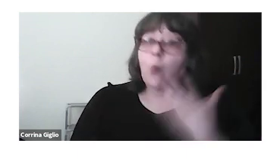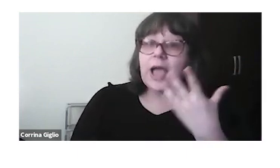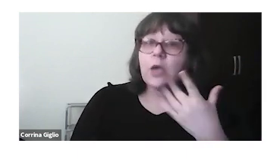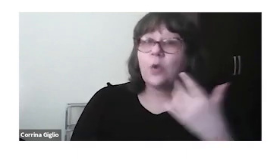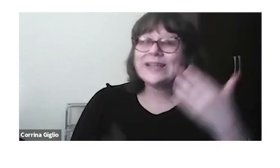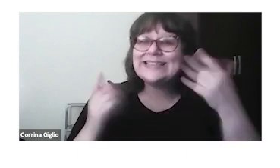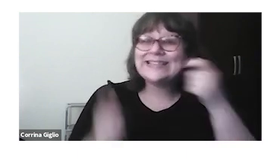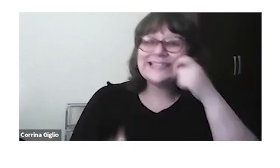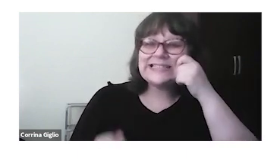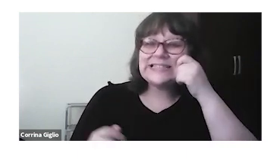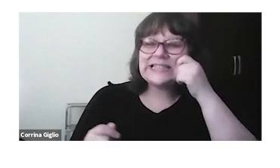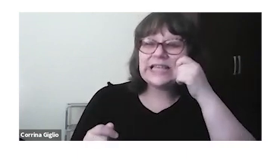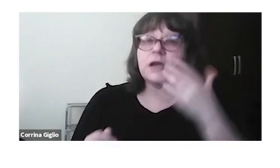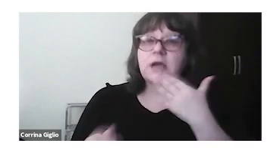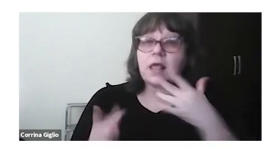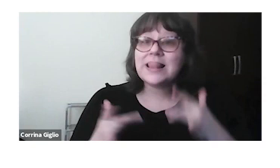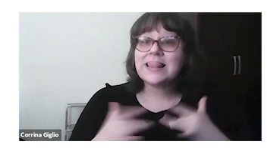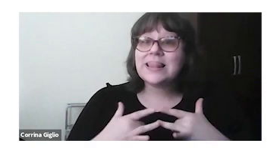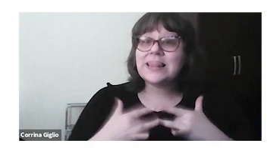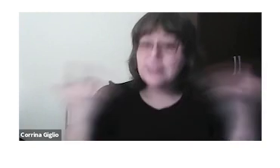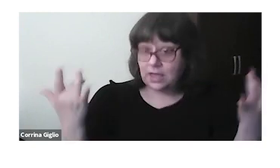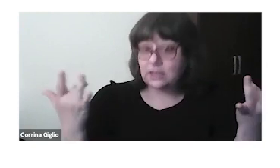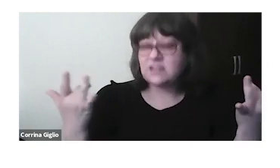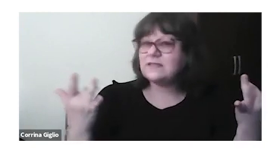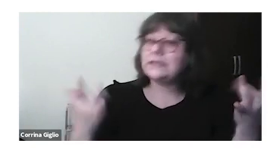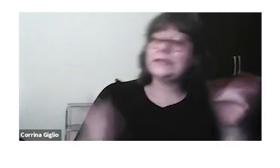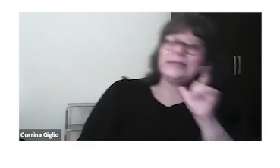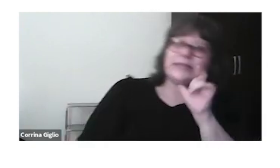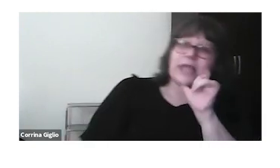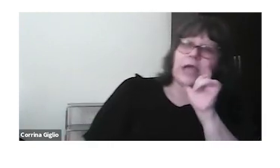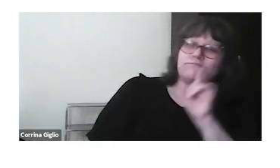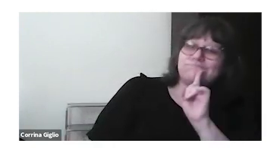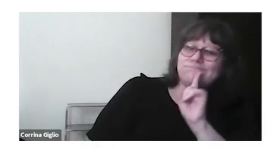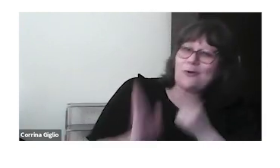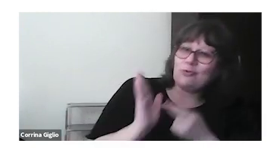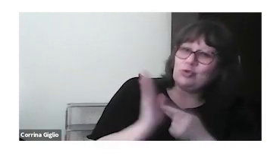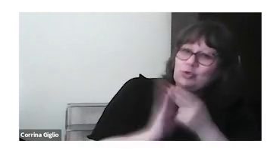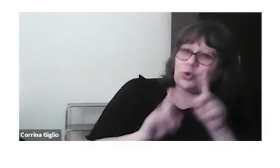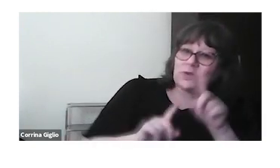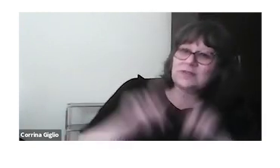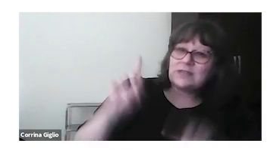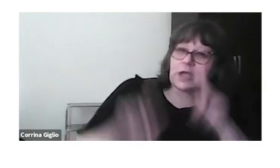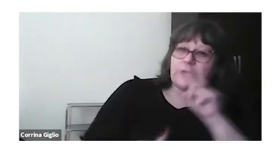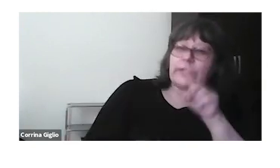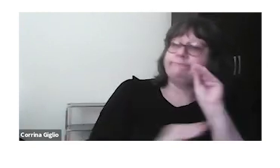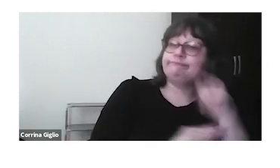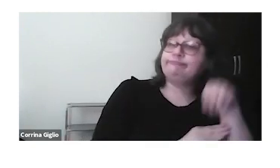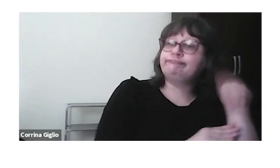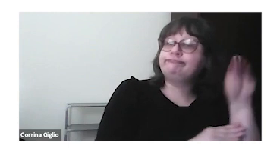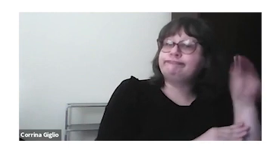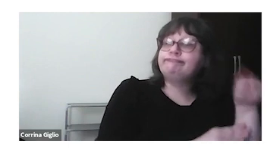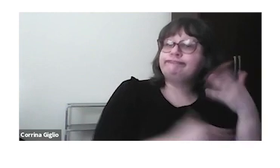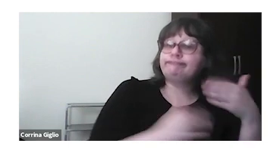skinned. And so, you know, it's not true diversity. It's a like a lip service to diversity.